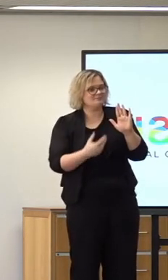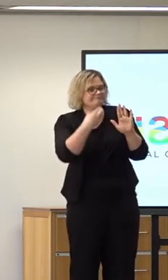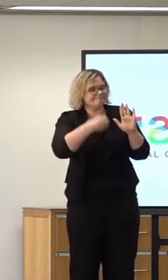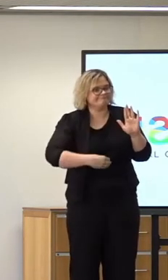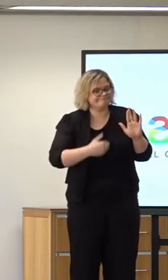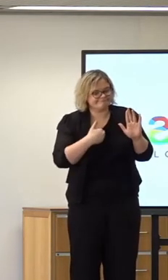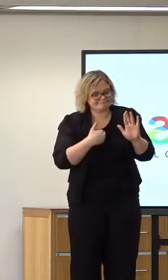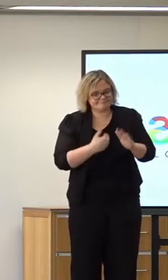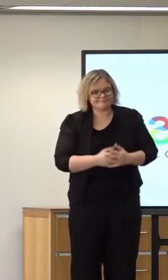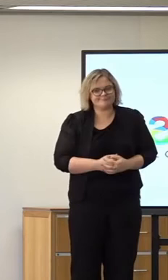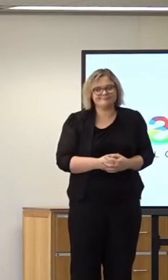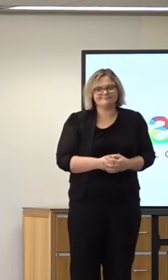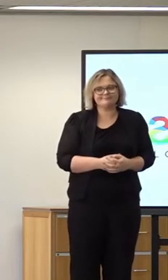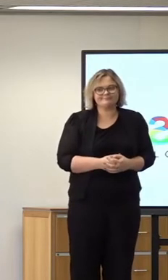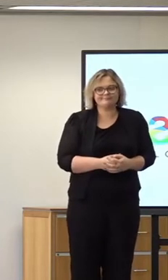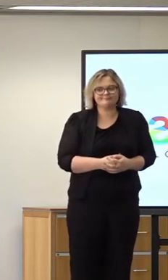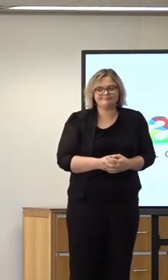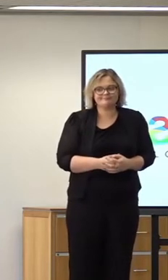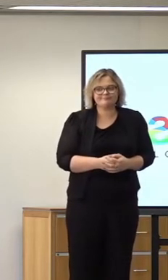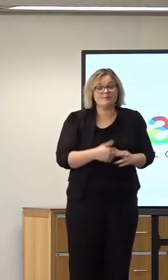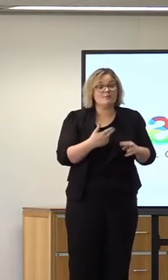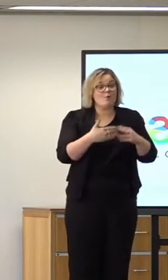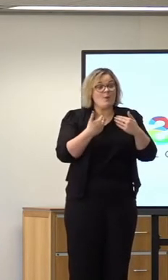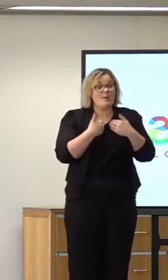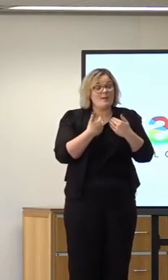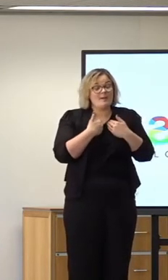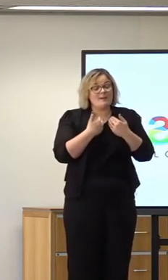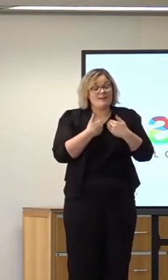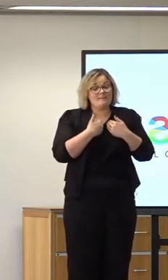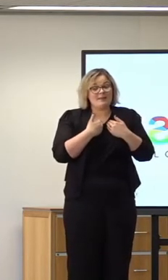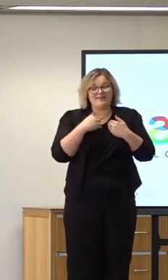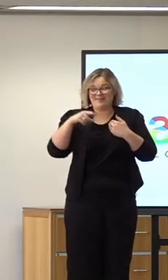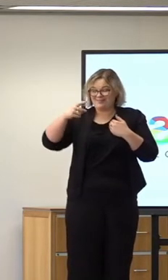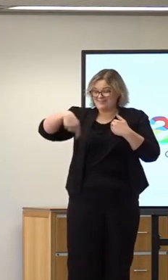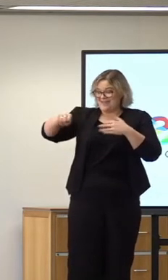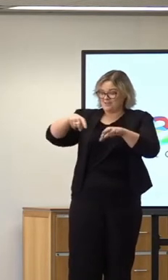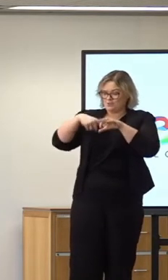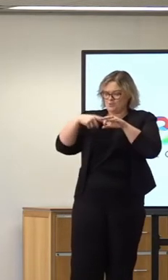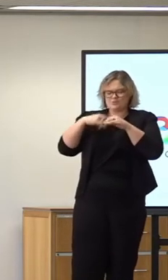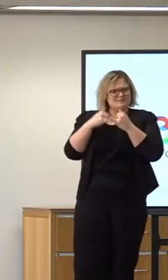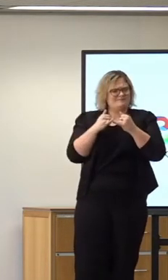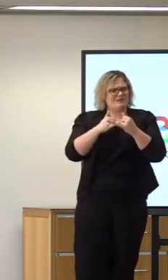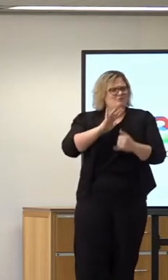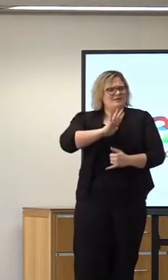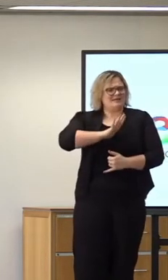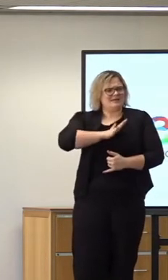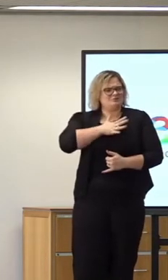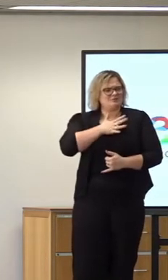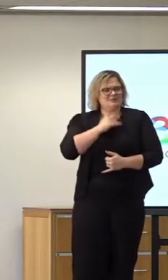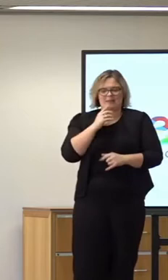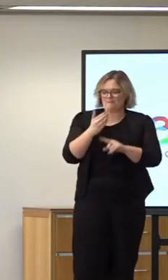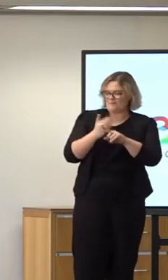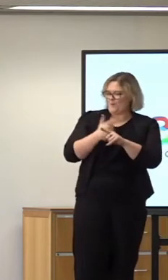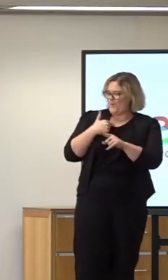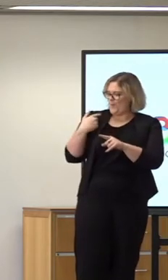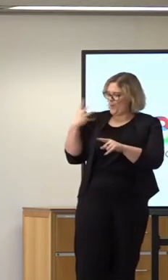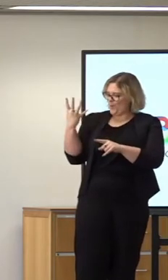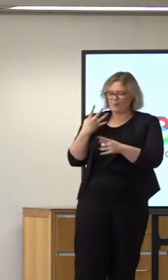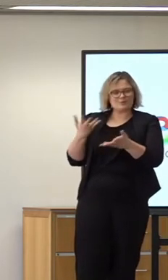And I think that for me, a lot of these questions are coming up really interesting. I think we've had a pre-panel, we're talking about a lot of things. It's been